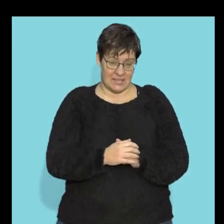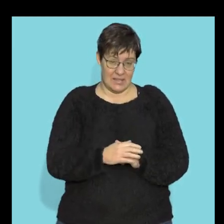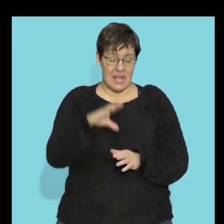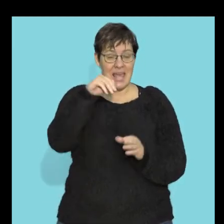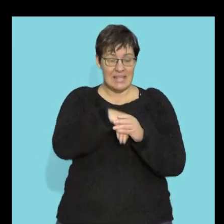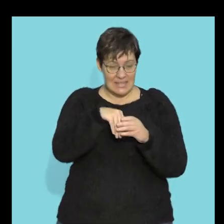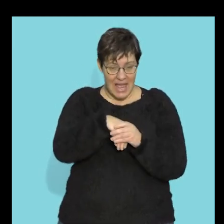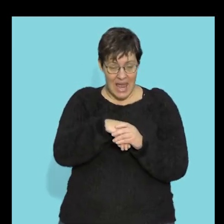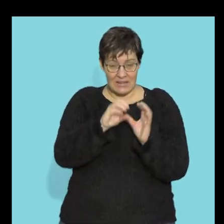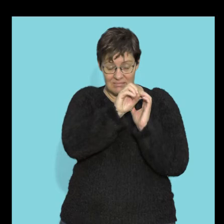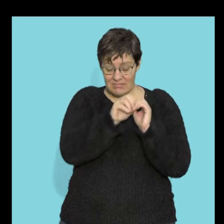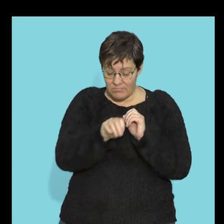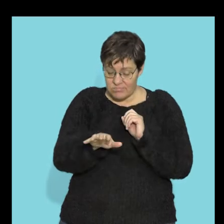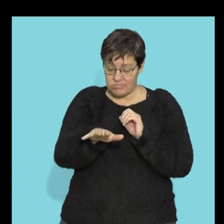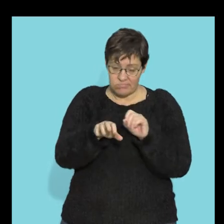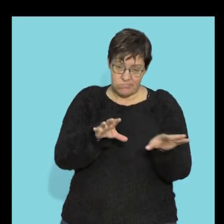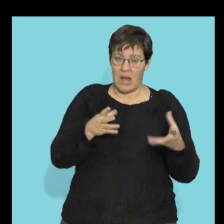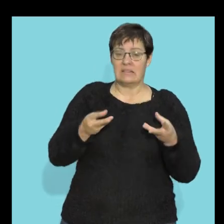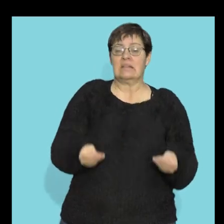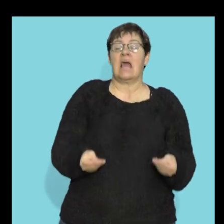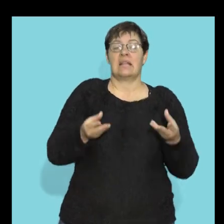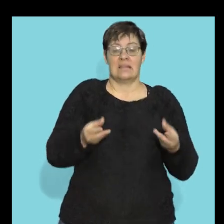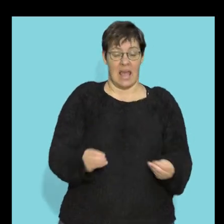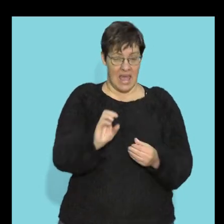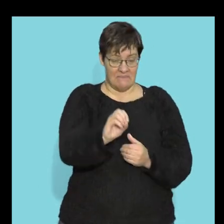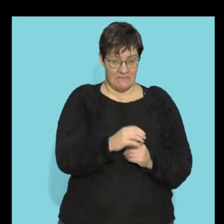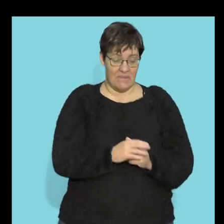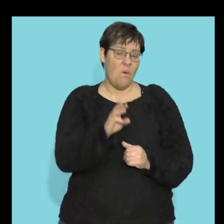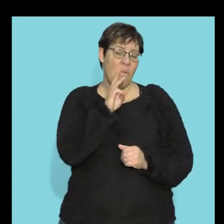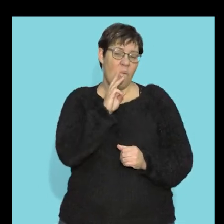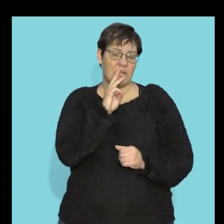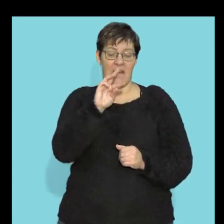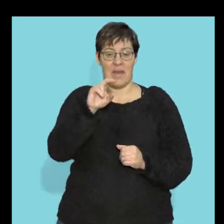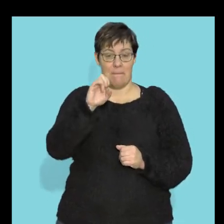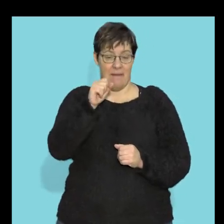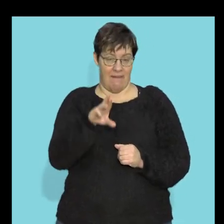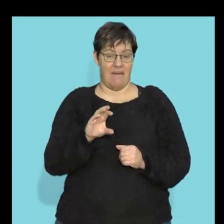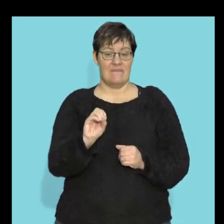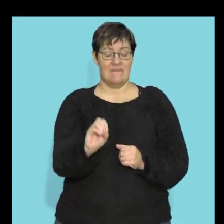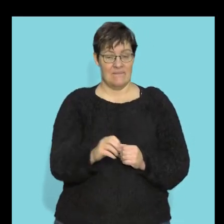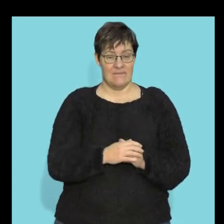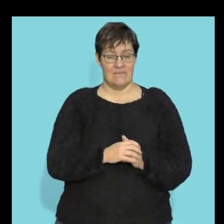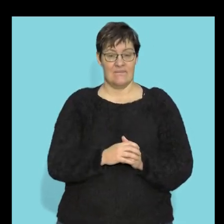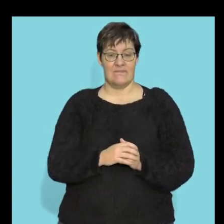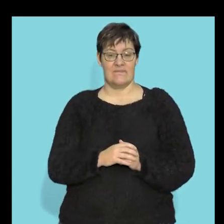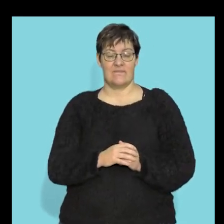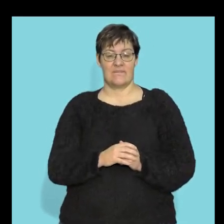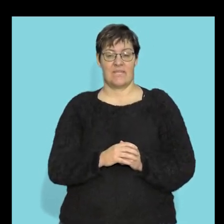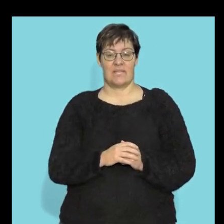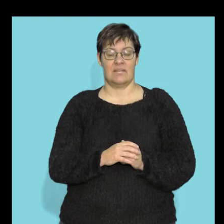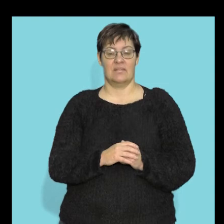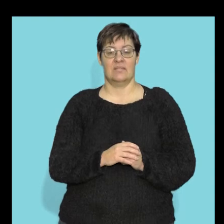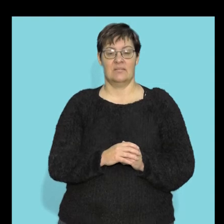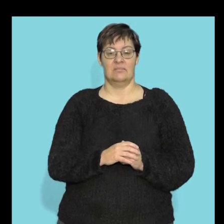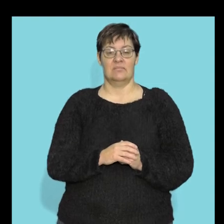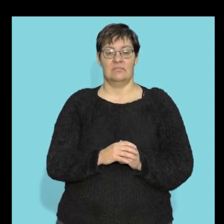is moist. All right, there is a form of water vapor there, all right, and